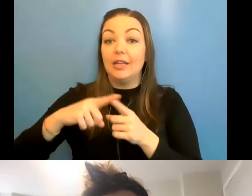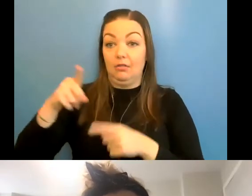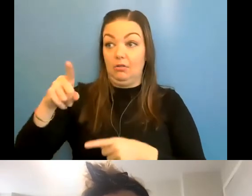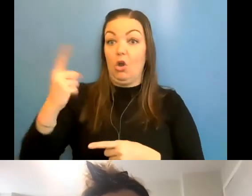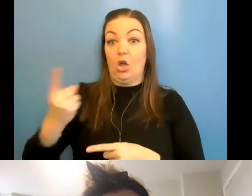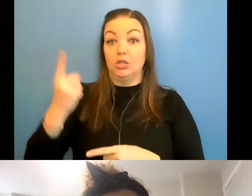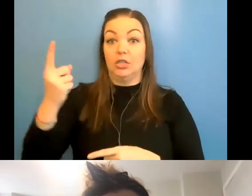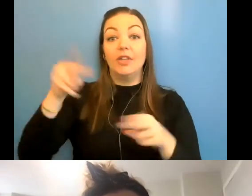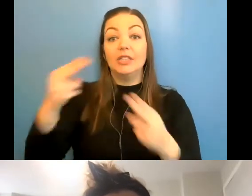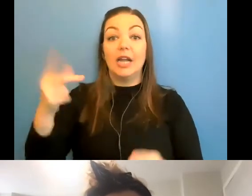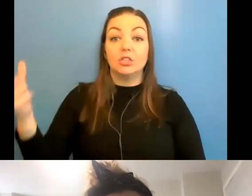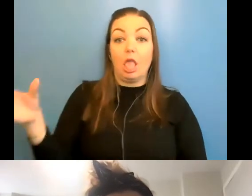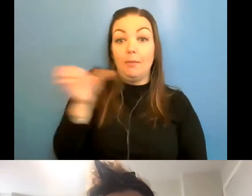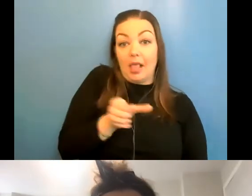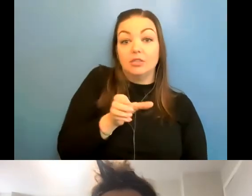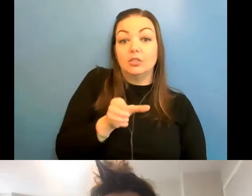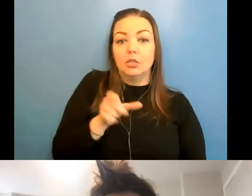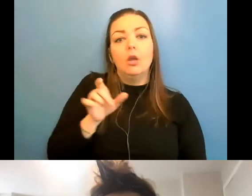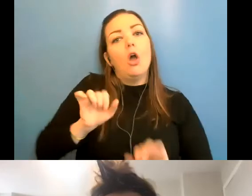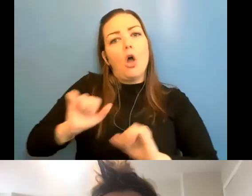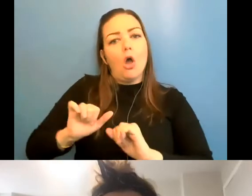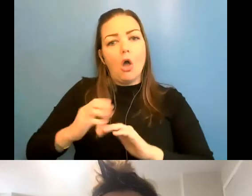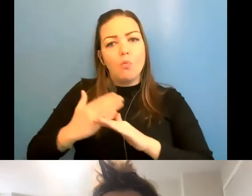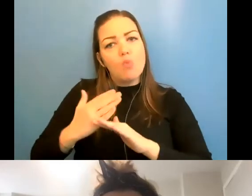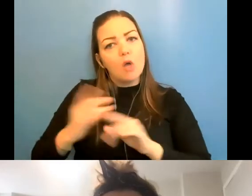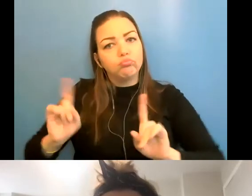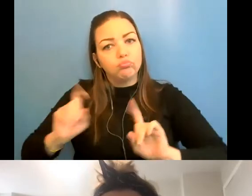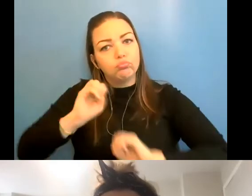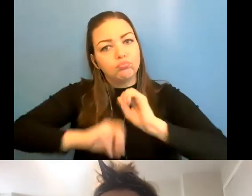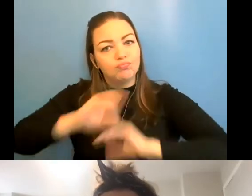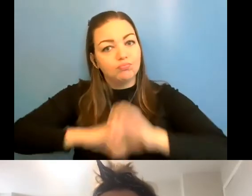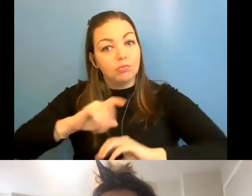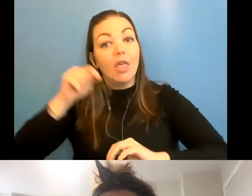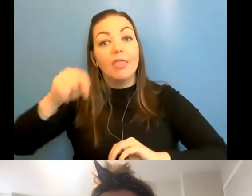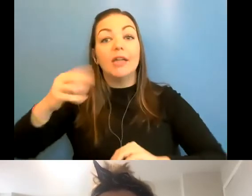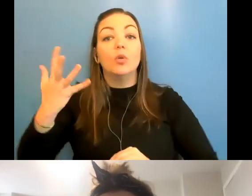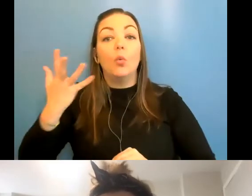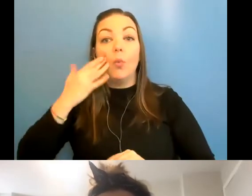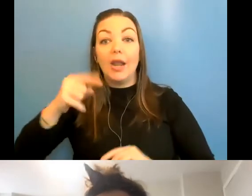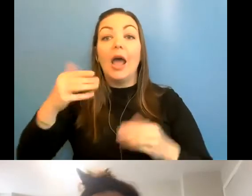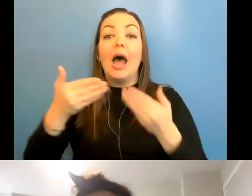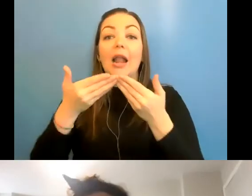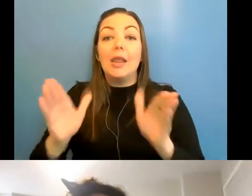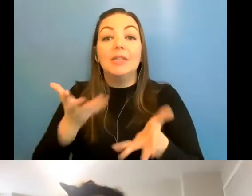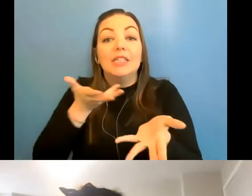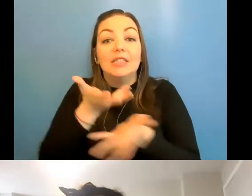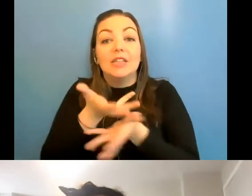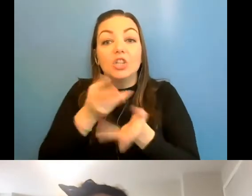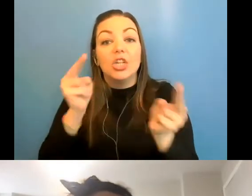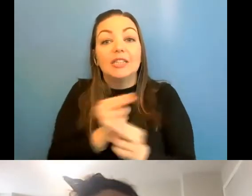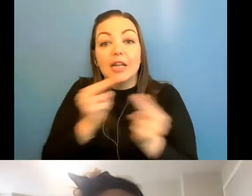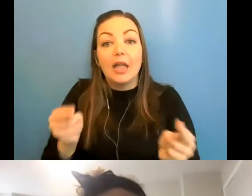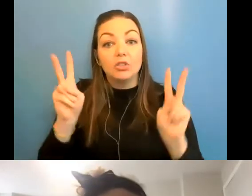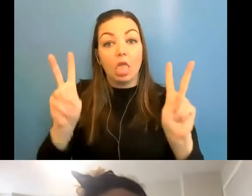bit more about her practice on that session if you're booked in for the Unlimited Discusses, the international one.